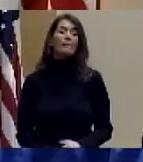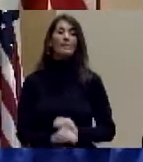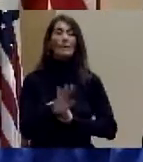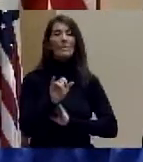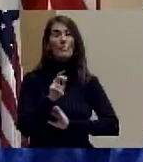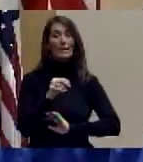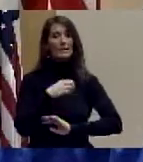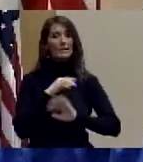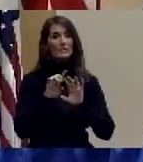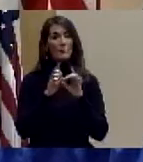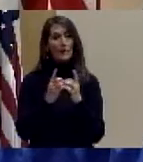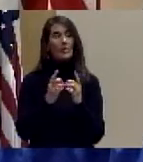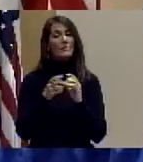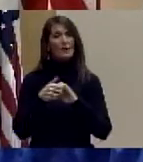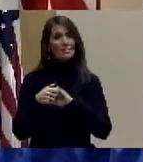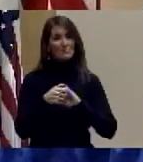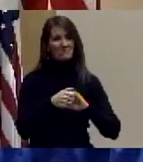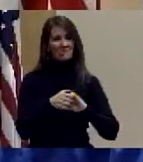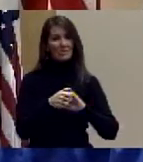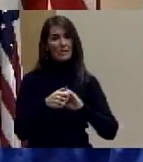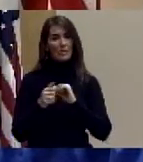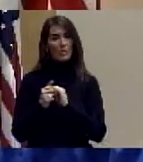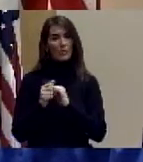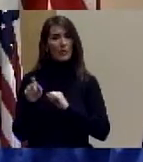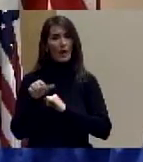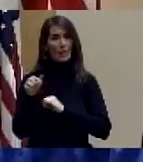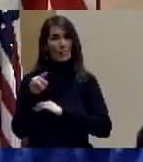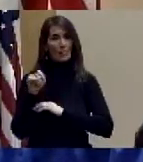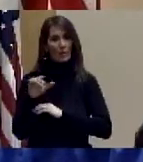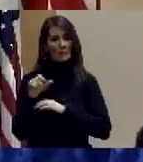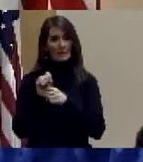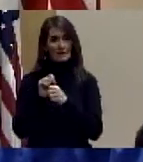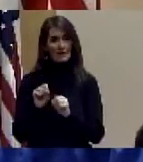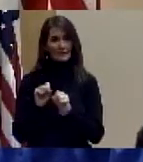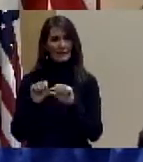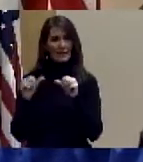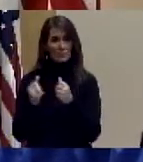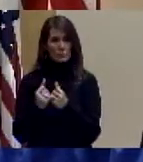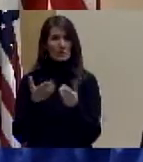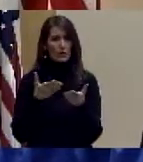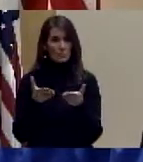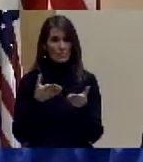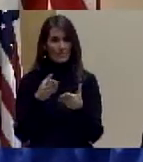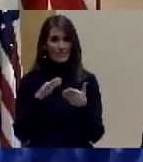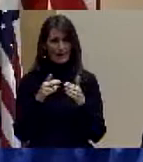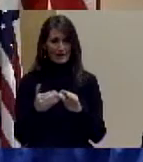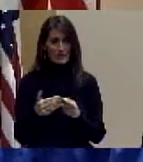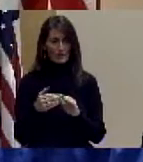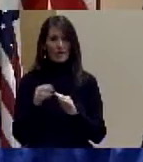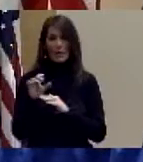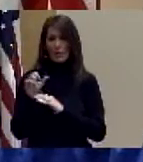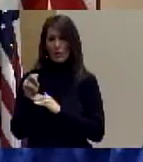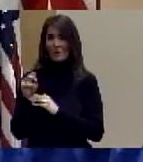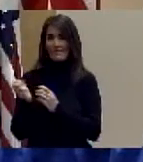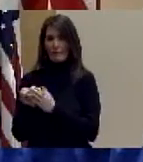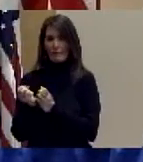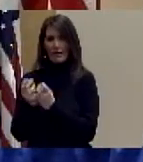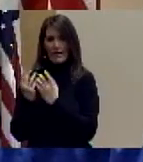Brighton Police Department works hand in glove with other public safety agencies serving Brighton, the Brighton Fire